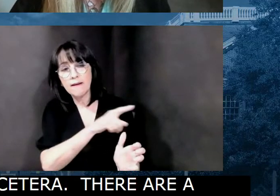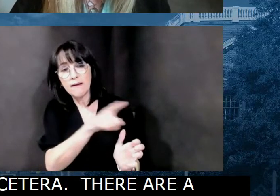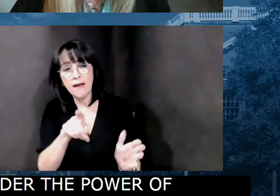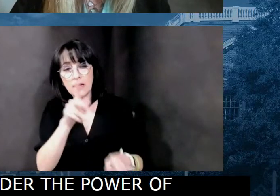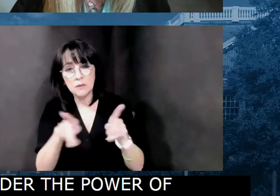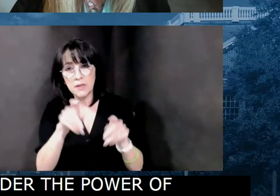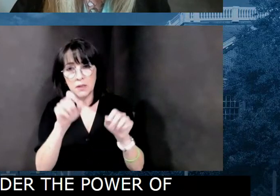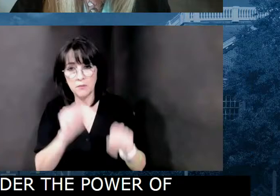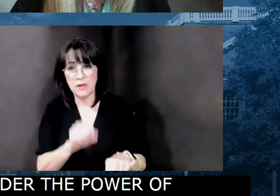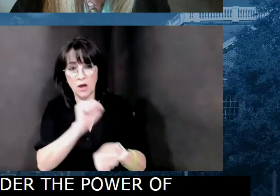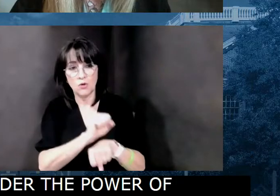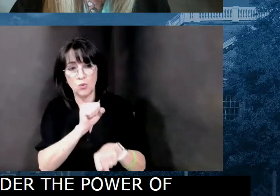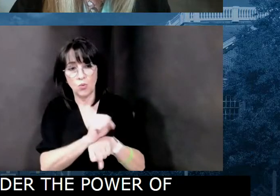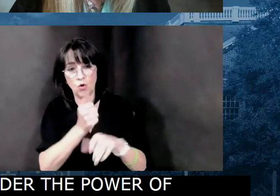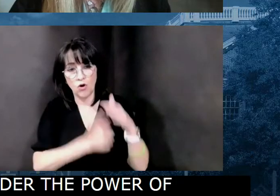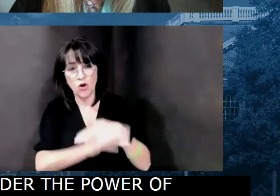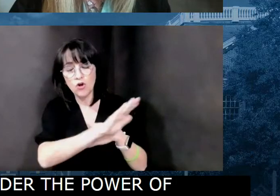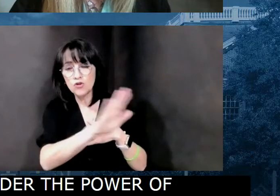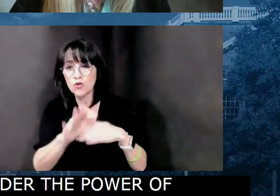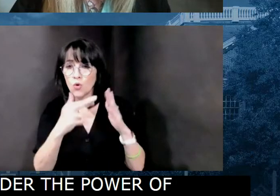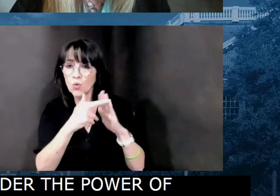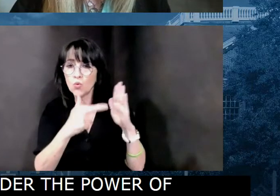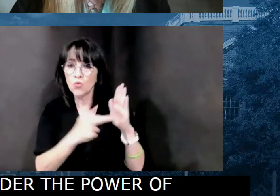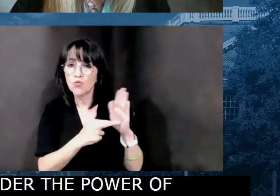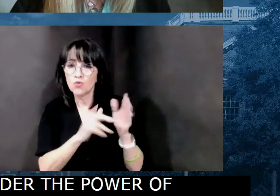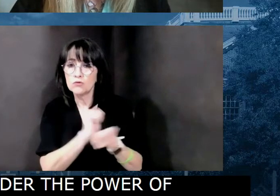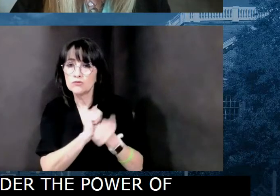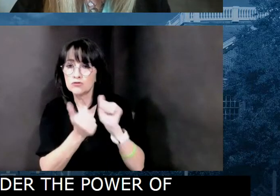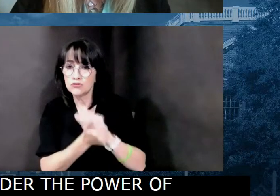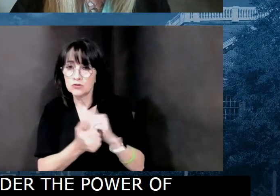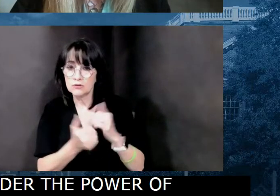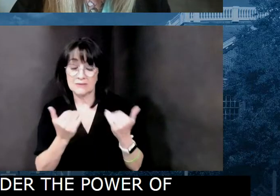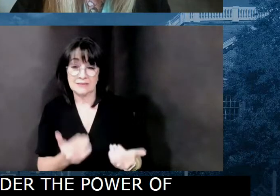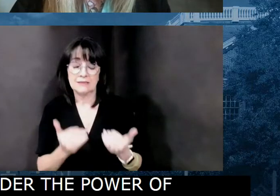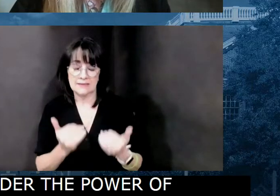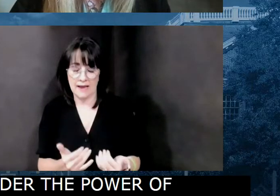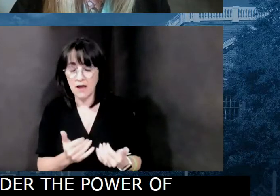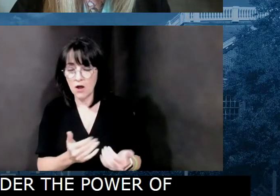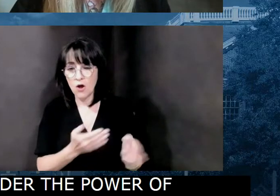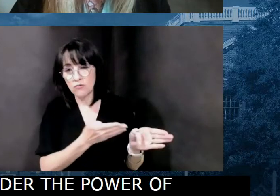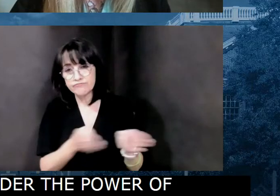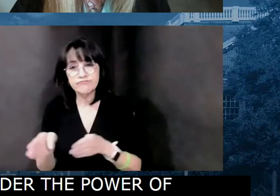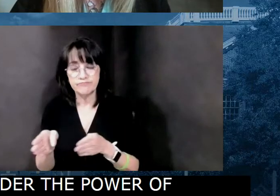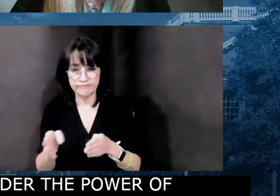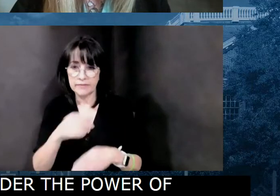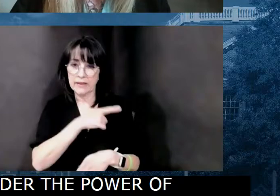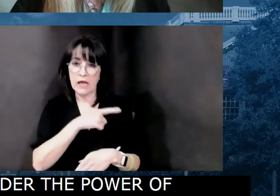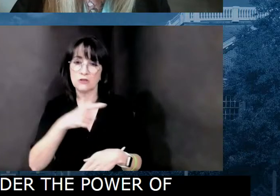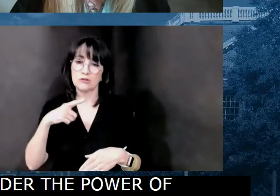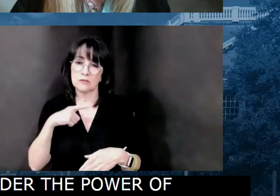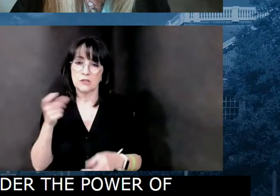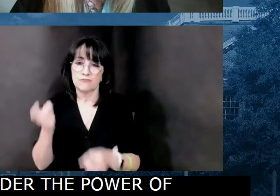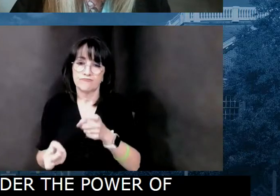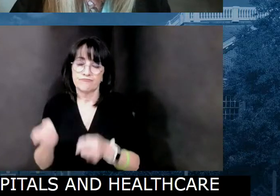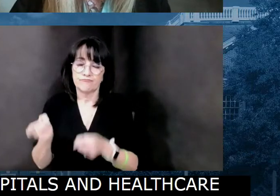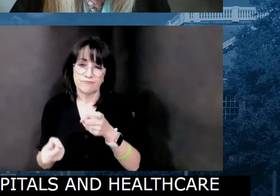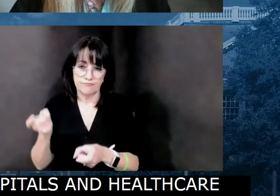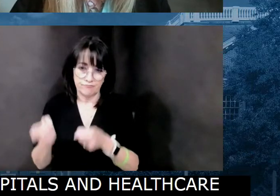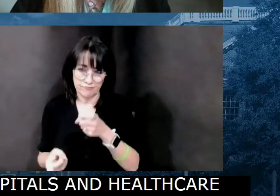need. Some of that has been turned into legislation and changed, but we'll continue to look at that